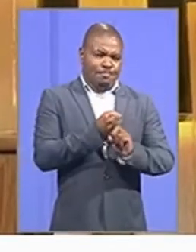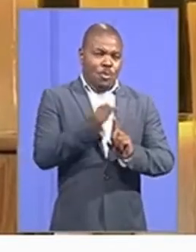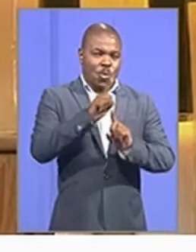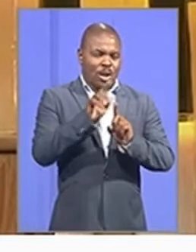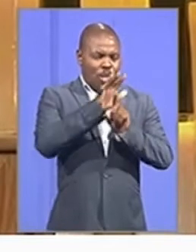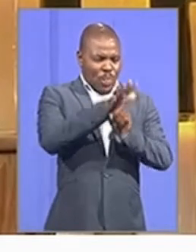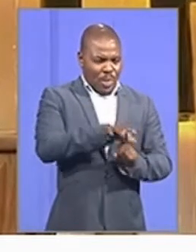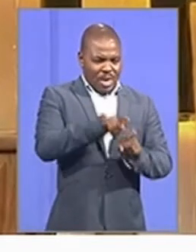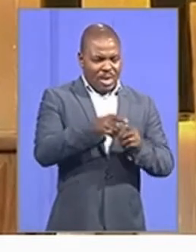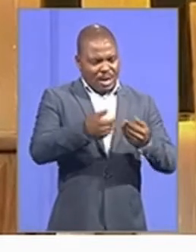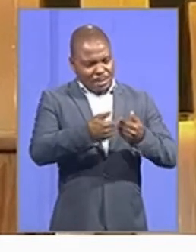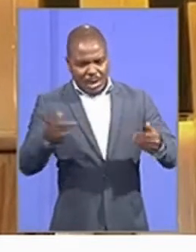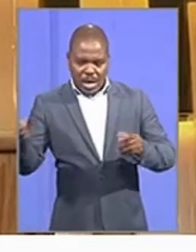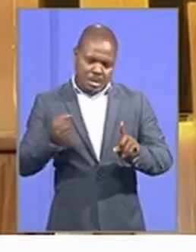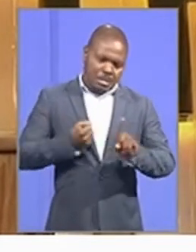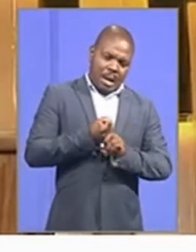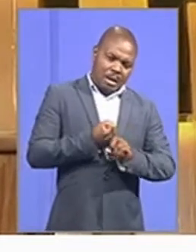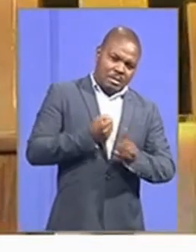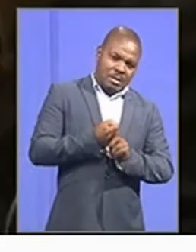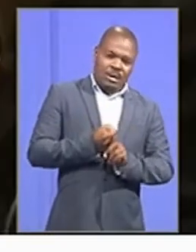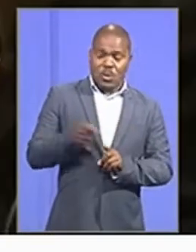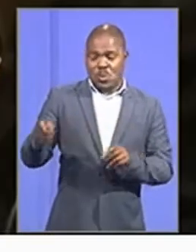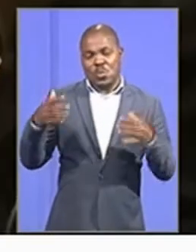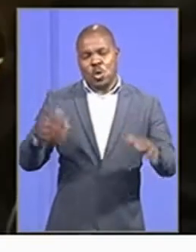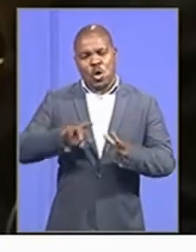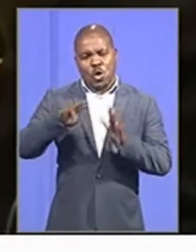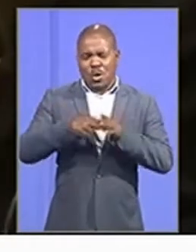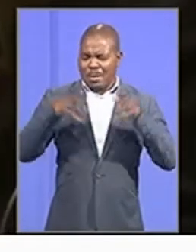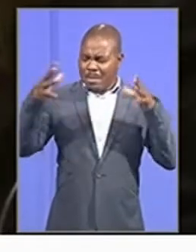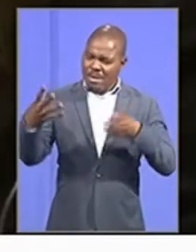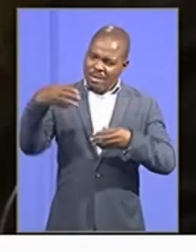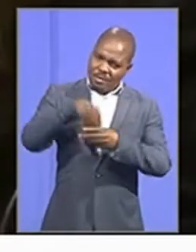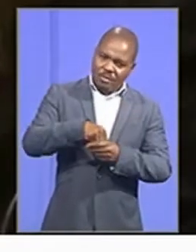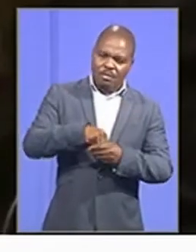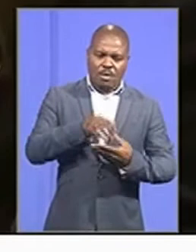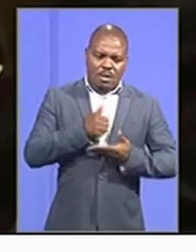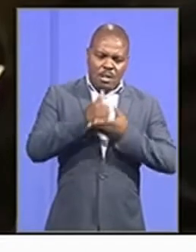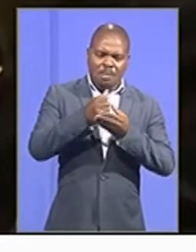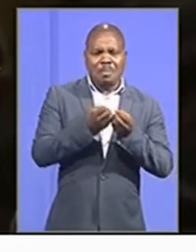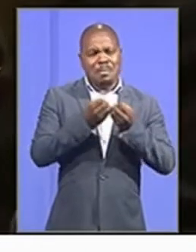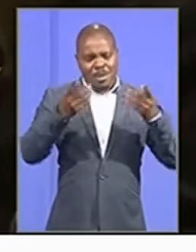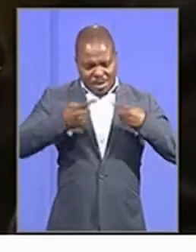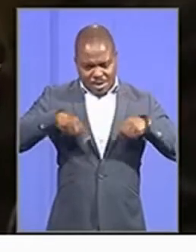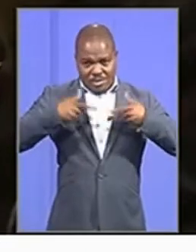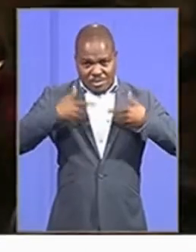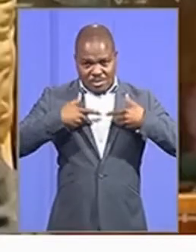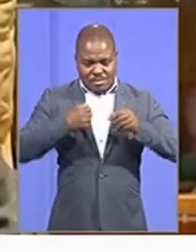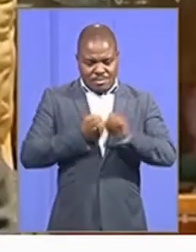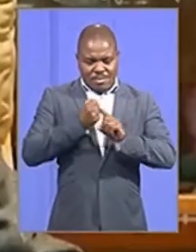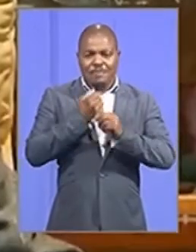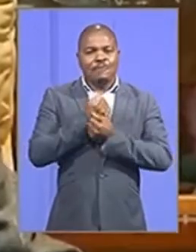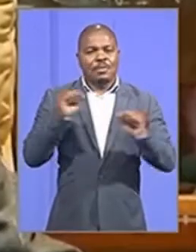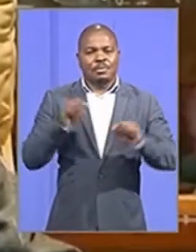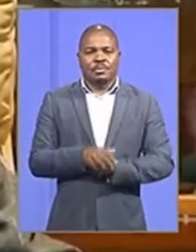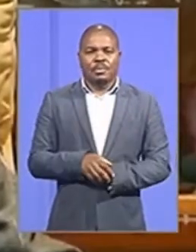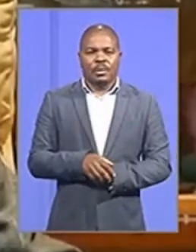oppression and colonization and played a major role in helping many of us to be free. Mopresidente